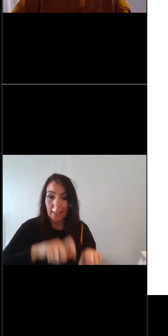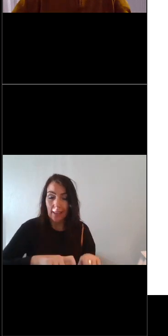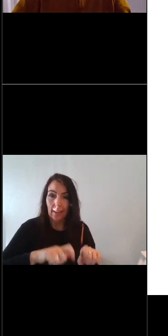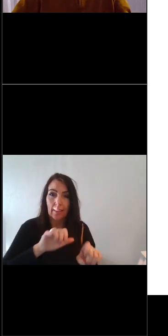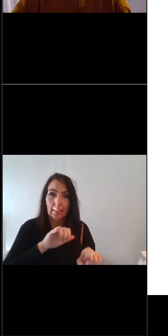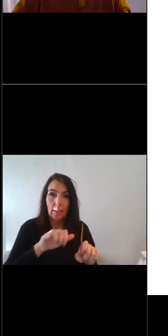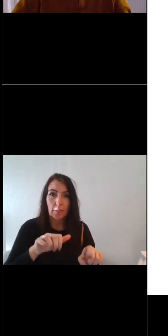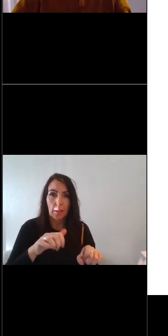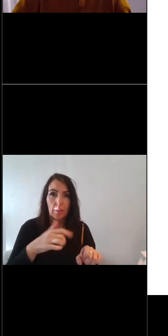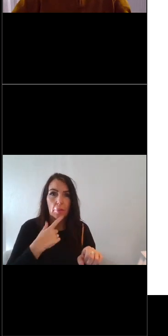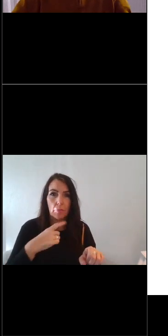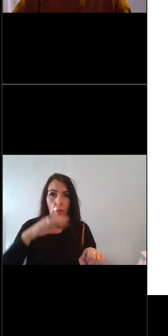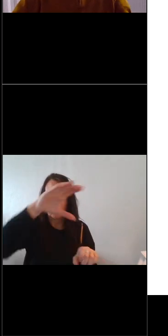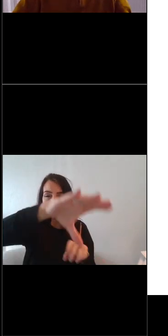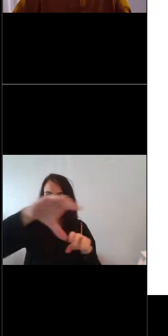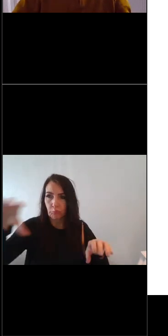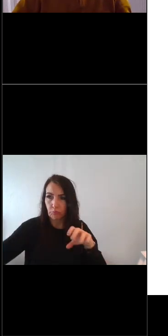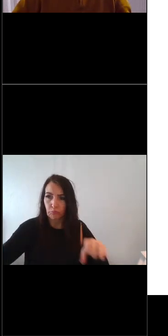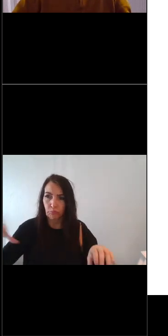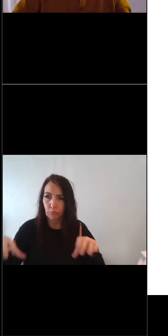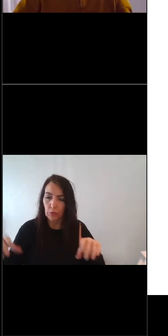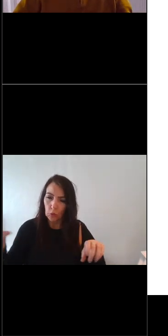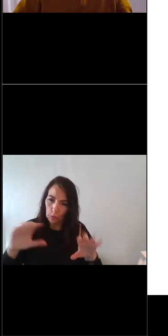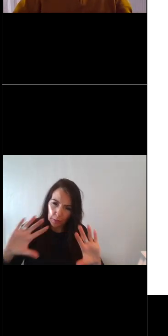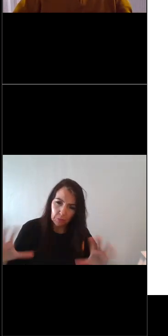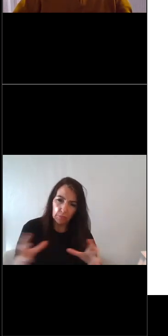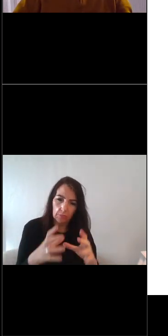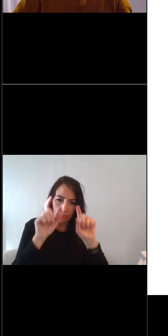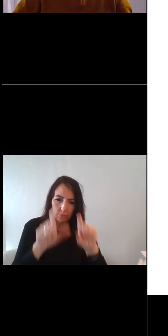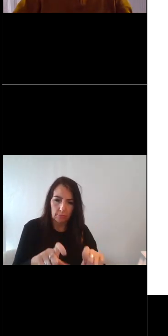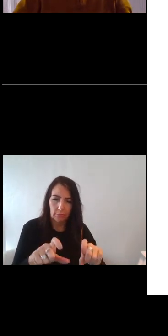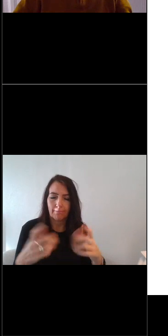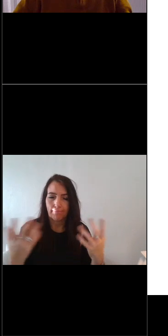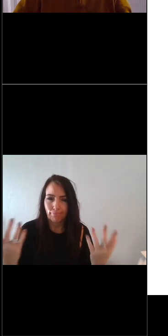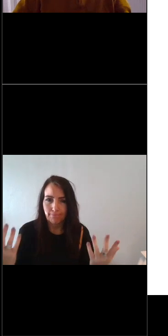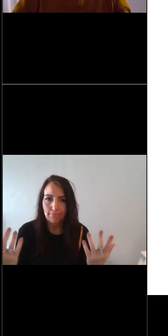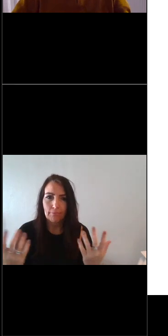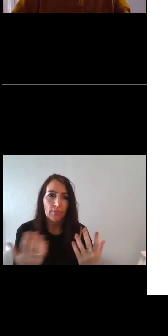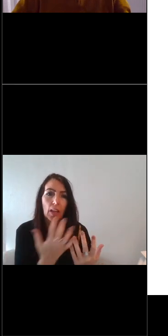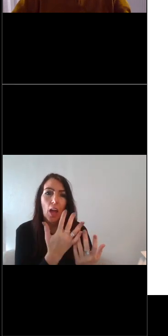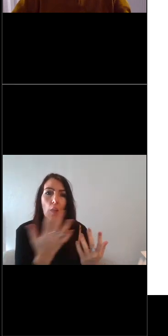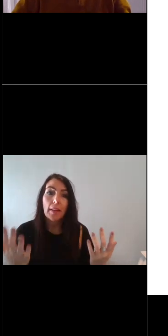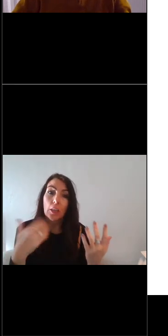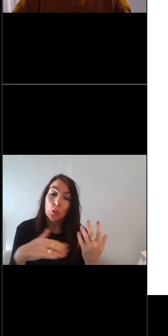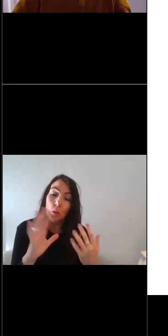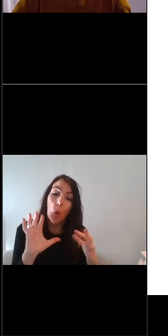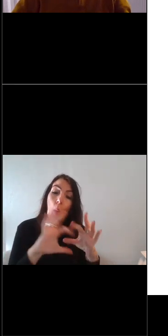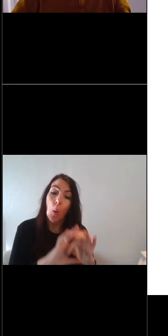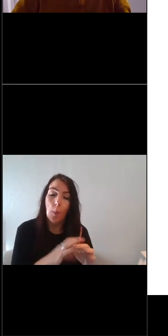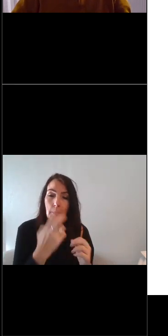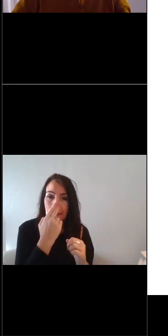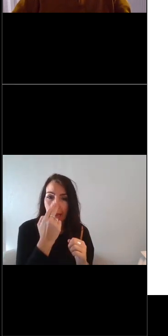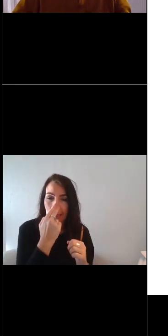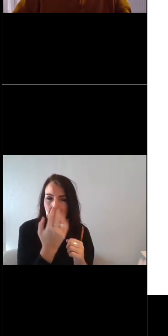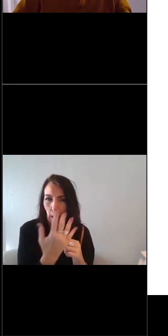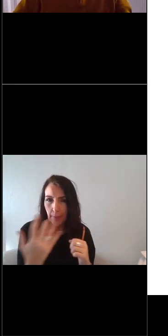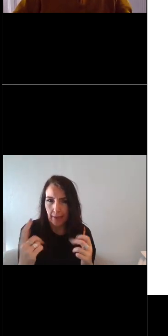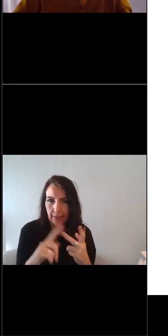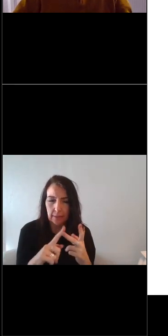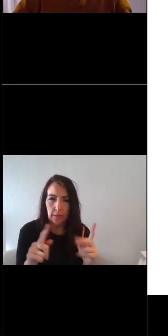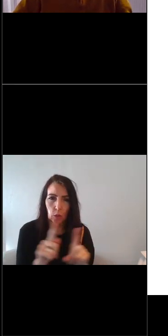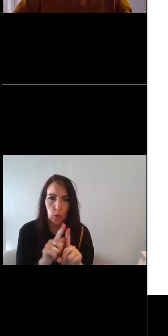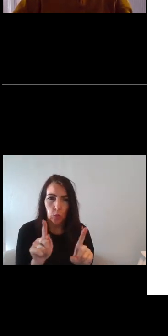in different places they shouldn't be overnight. Understanding how many vehicles need to go home at night, and